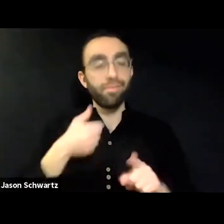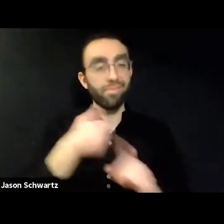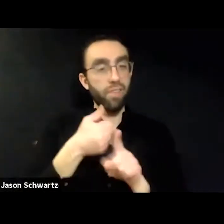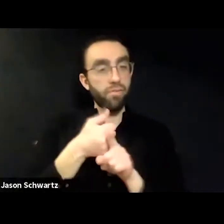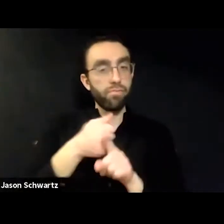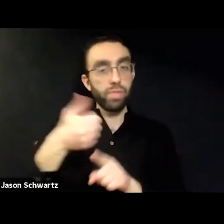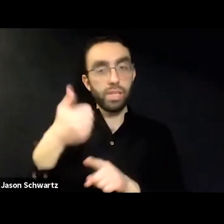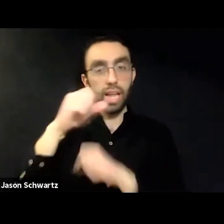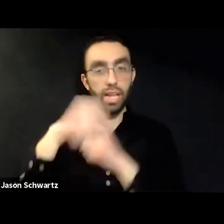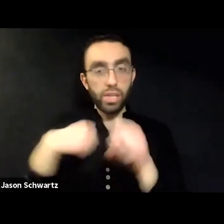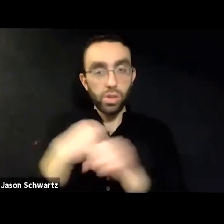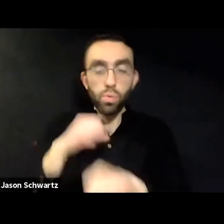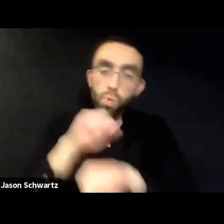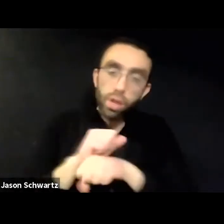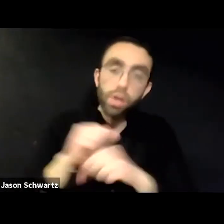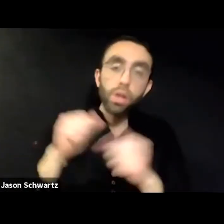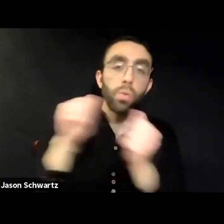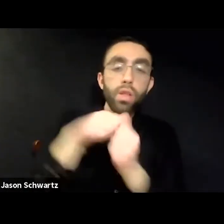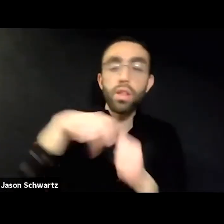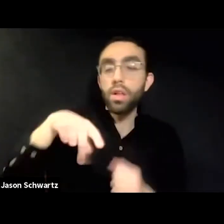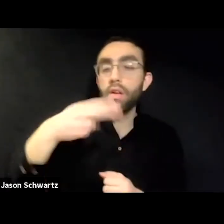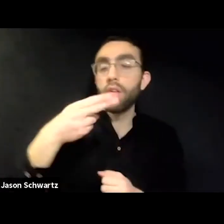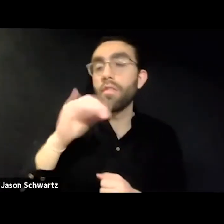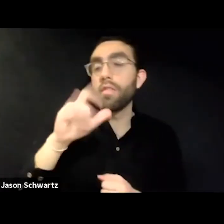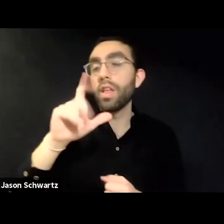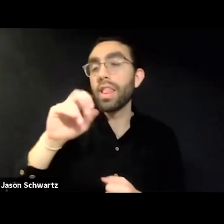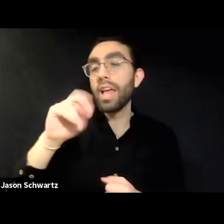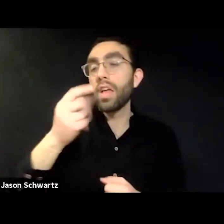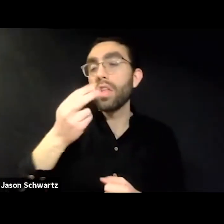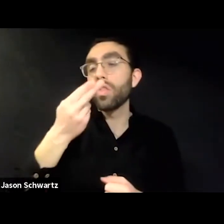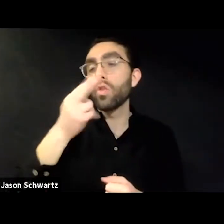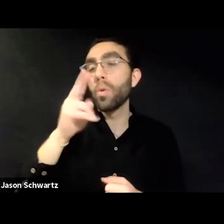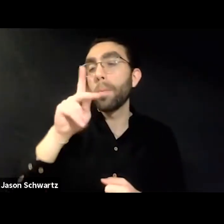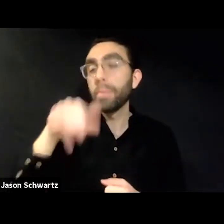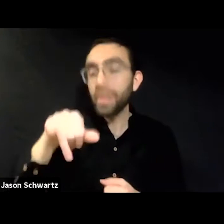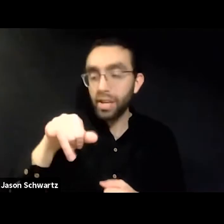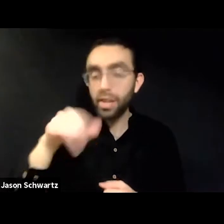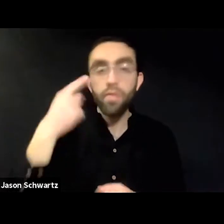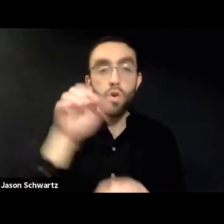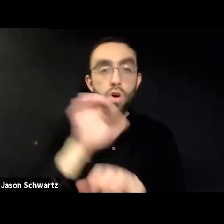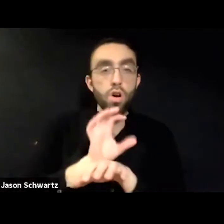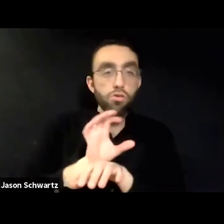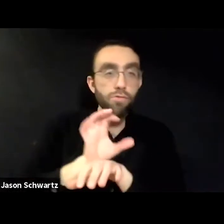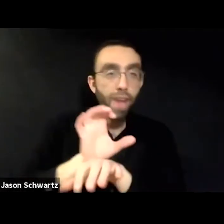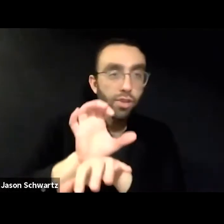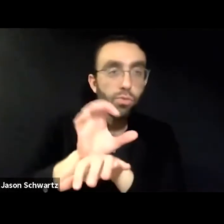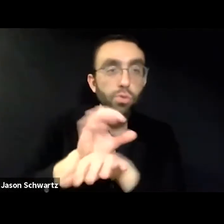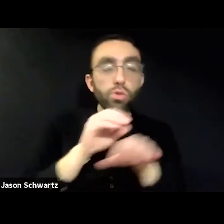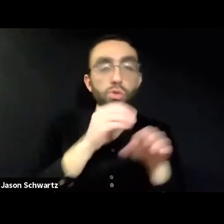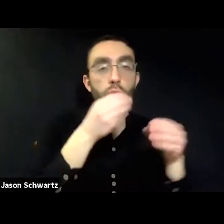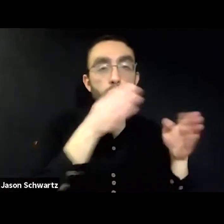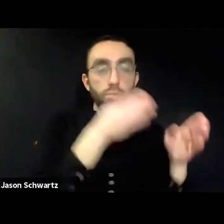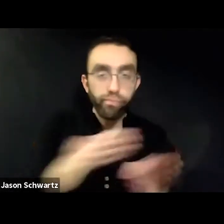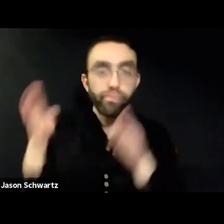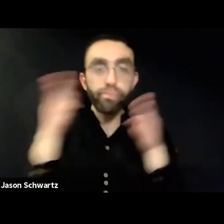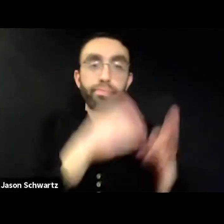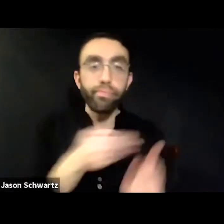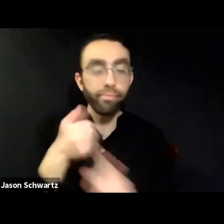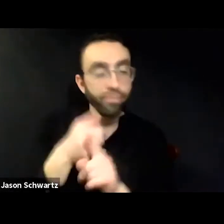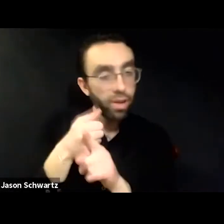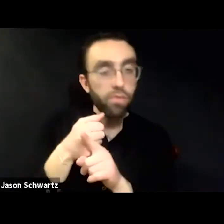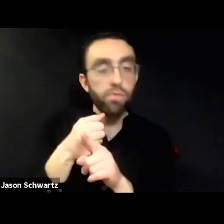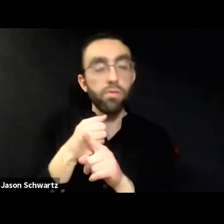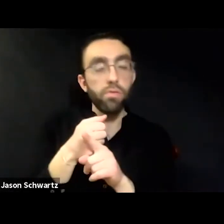in philanthropy at nonprofit organizations and grassroots organizing, and as a direct service provider in education, mental